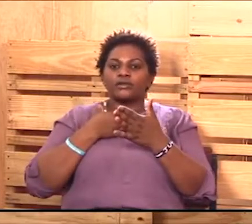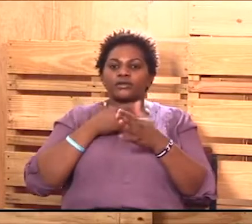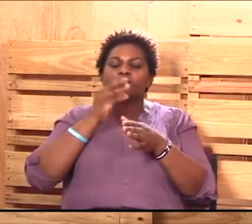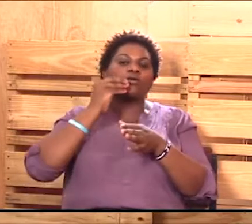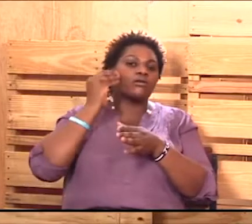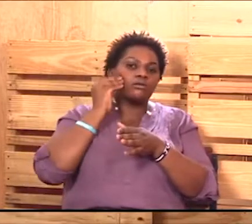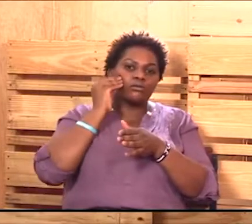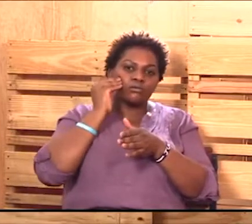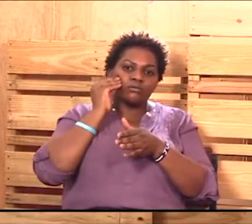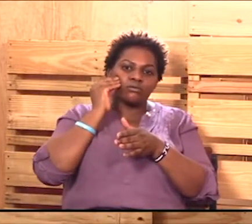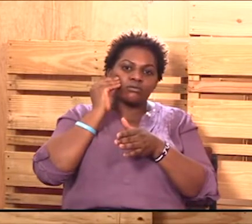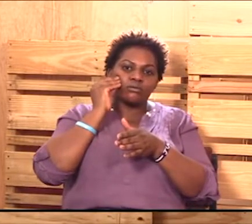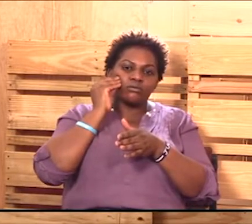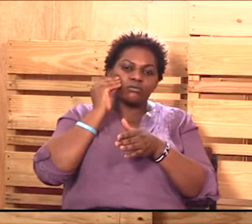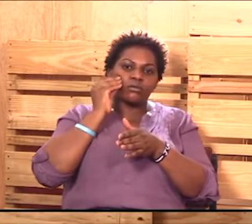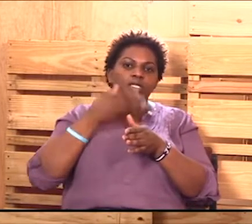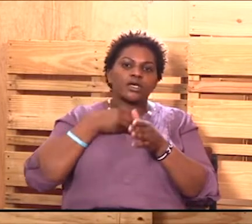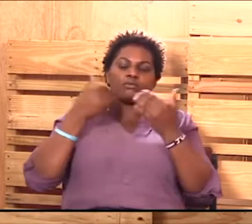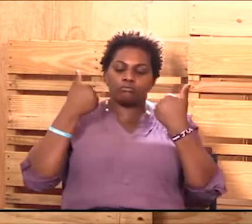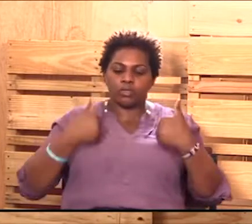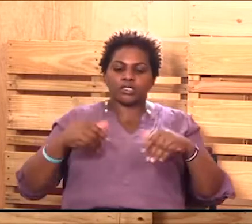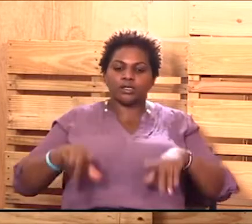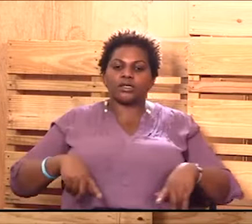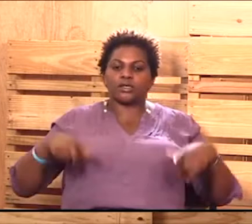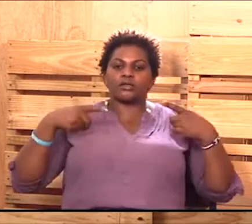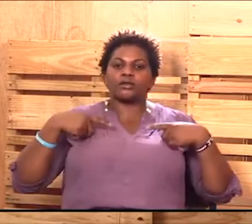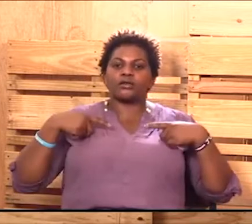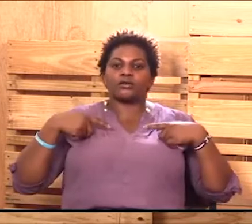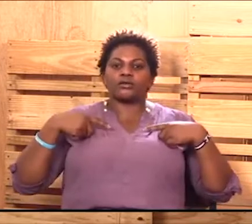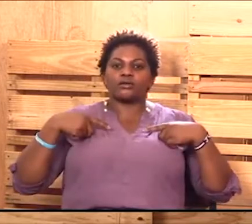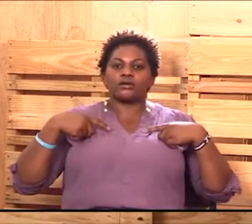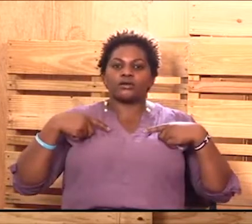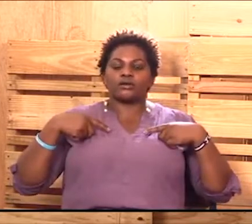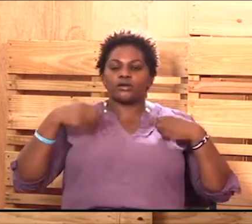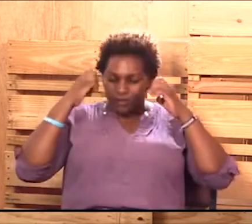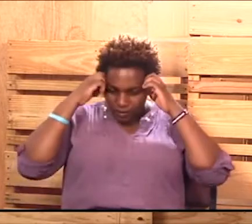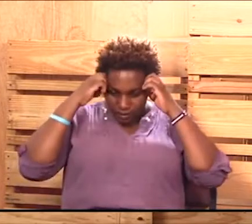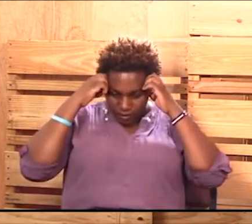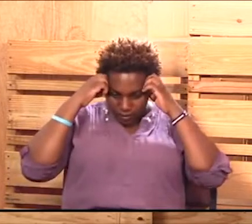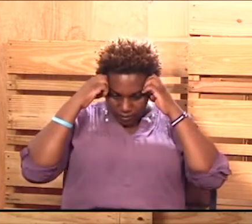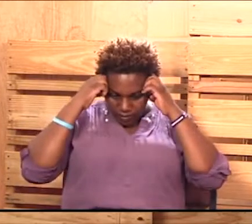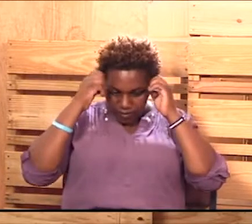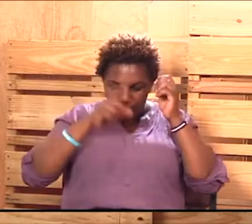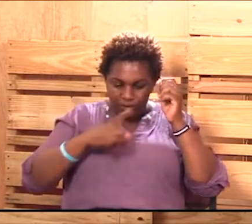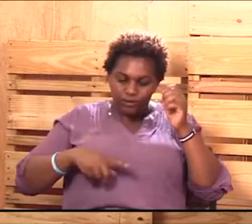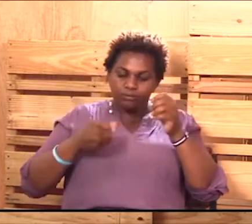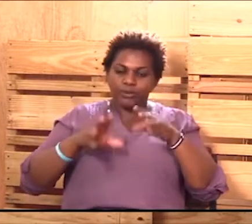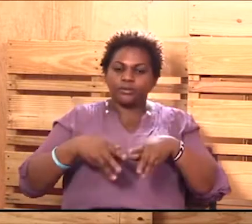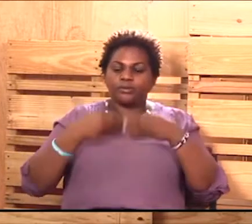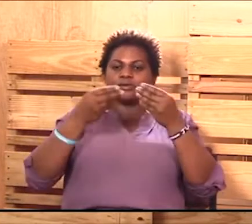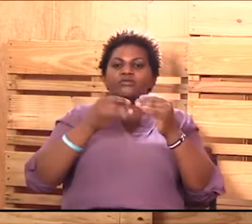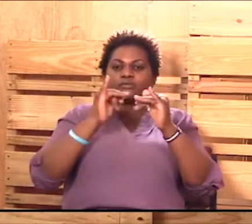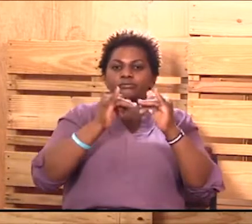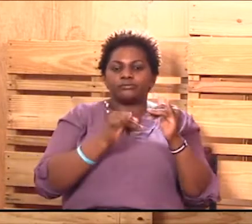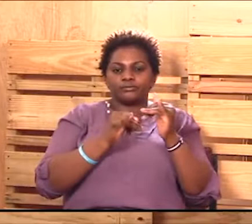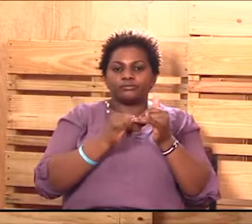their home, you know, in their own personal lives, in their own education, Lord, oh God, may you provide for